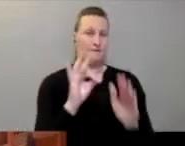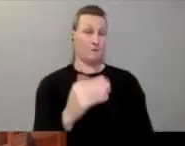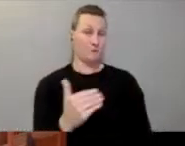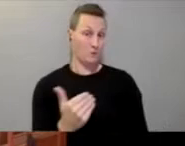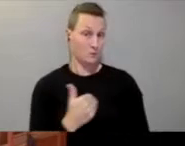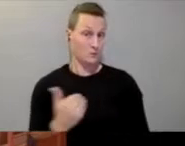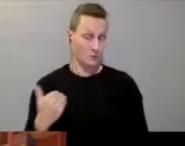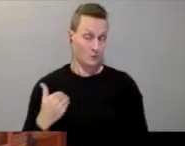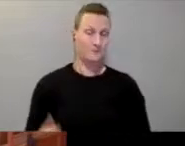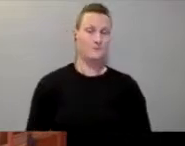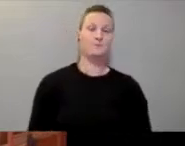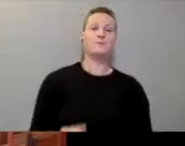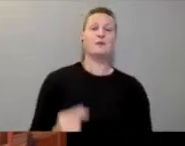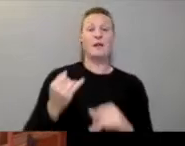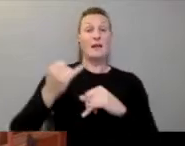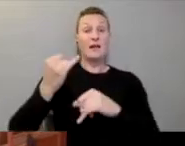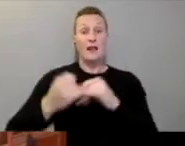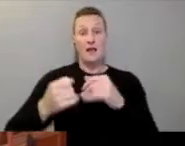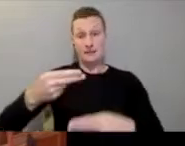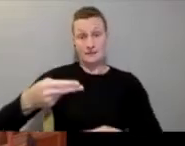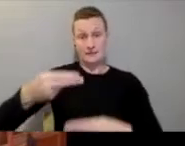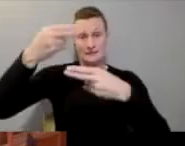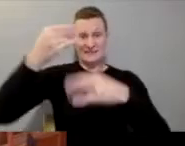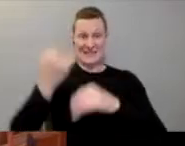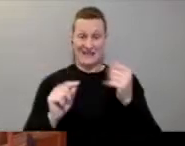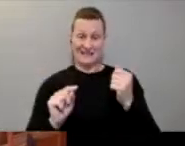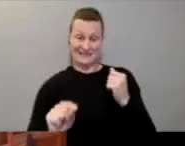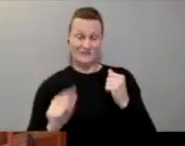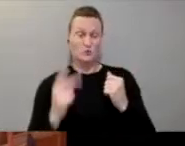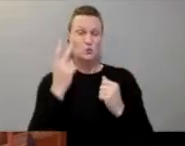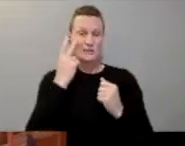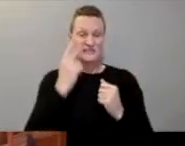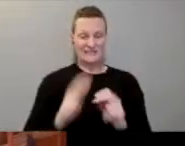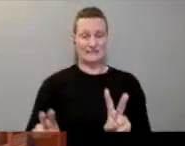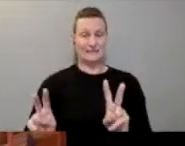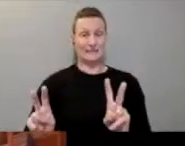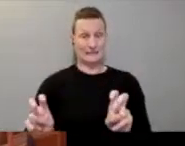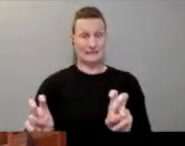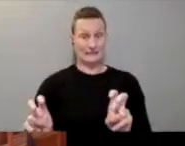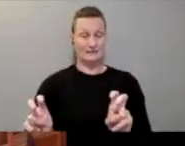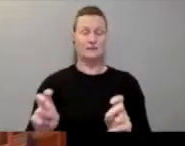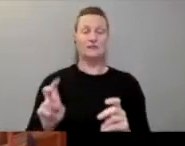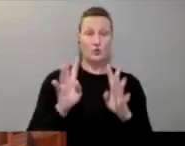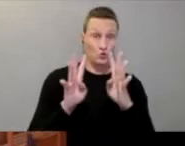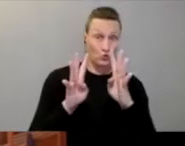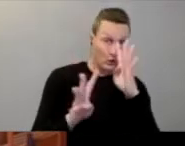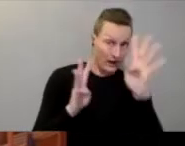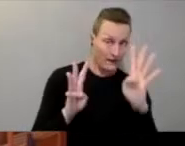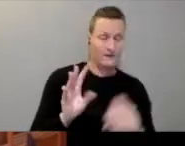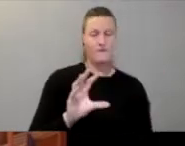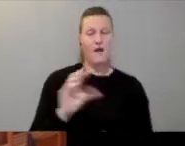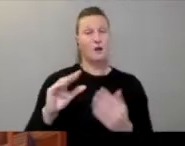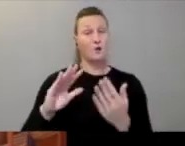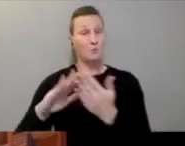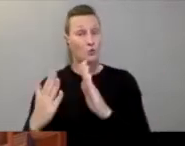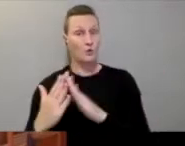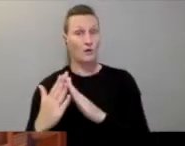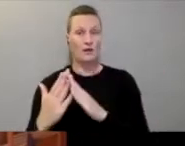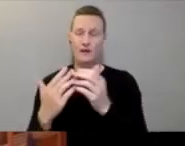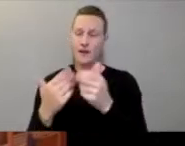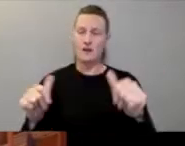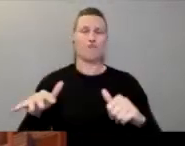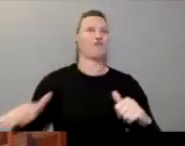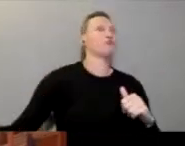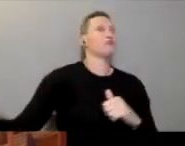of the 10-year public art strategy is creativity and community everywhere. And the Year of Public Art really